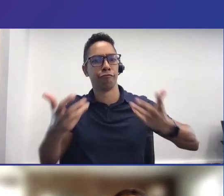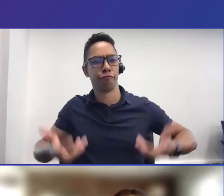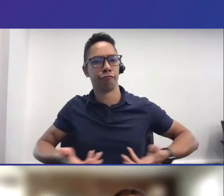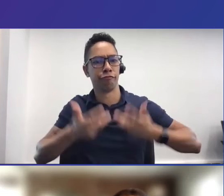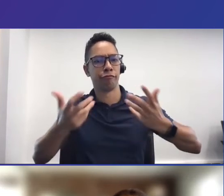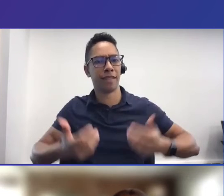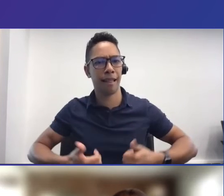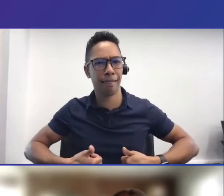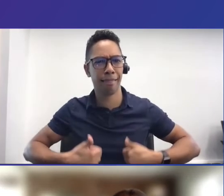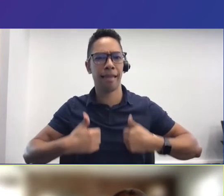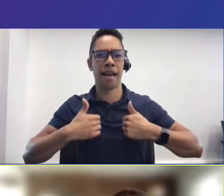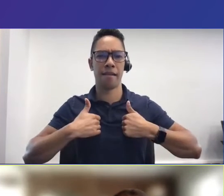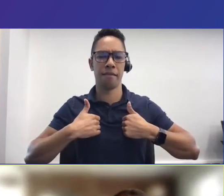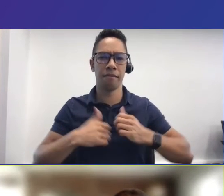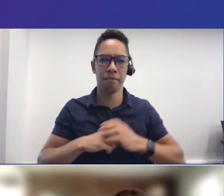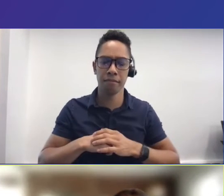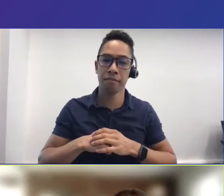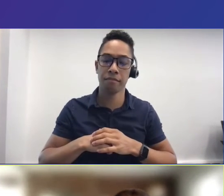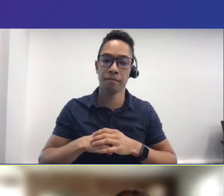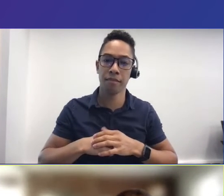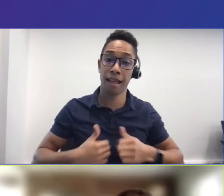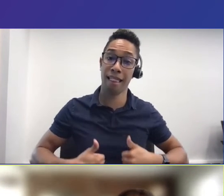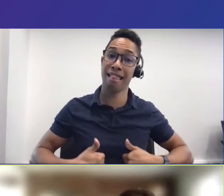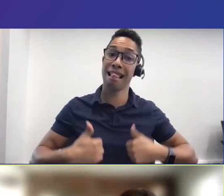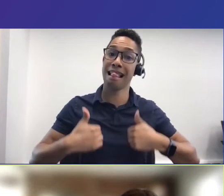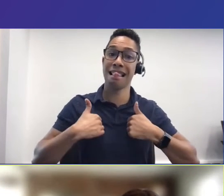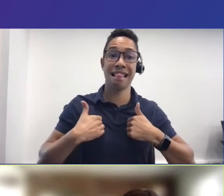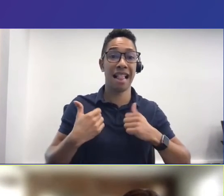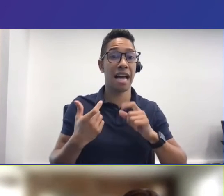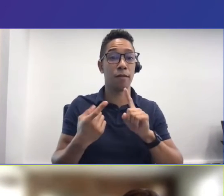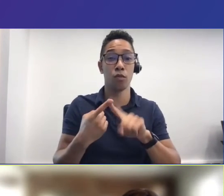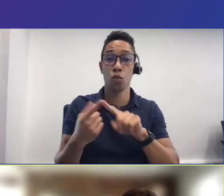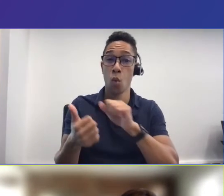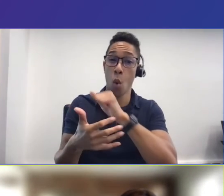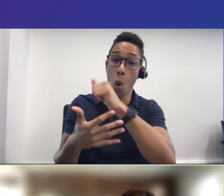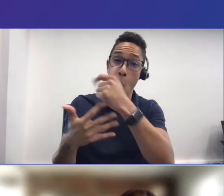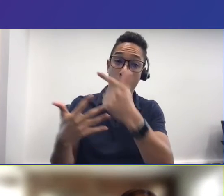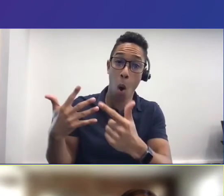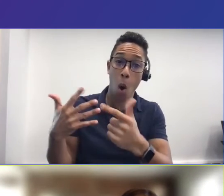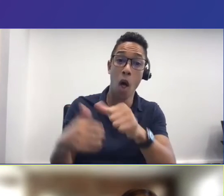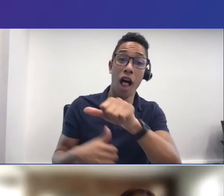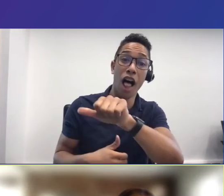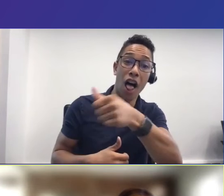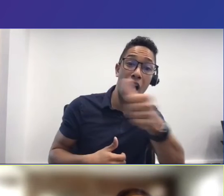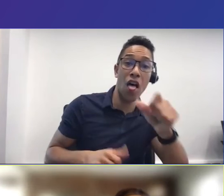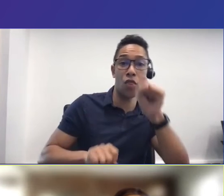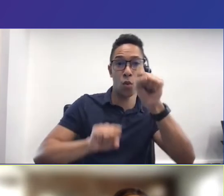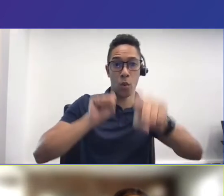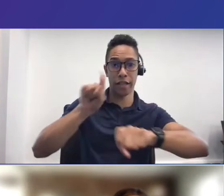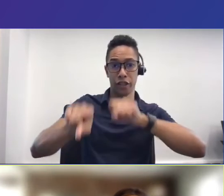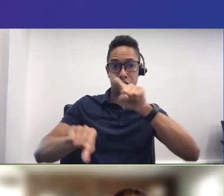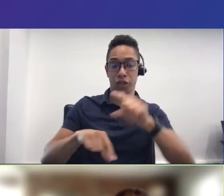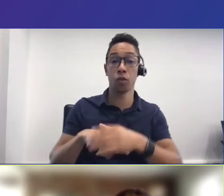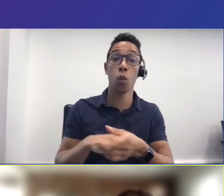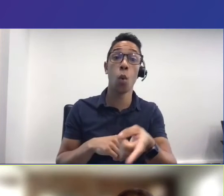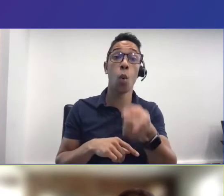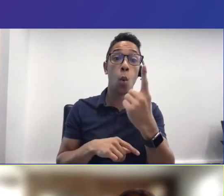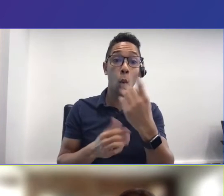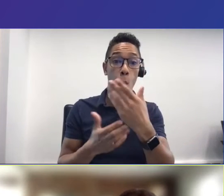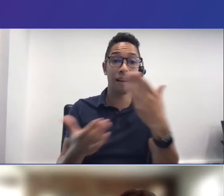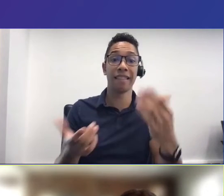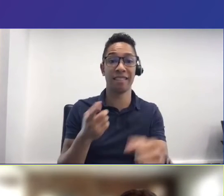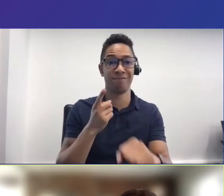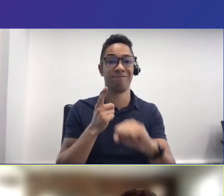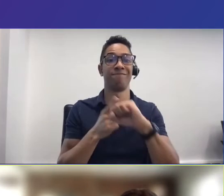has to do with being alive to all the questions that are being asked now. I mean, one of the things that struck me as I was listening to